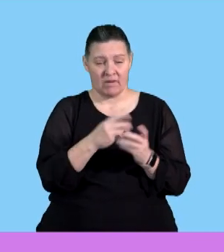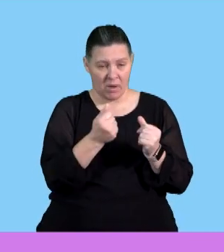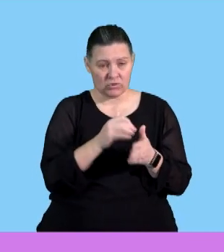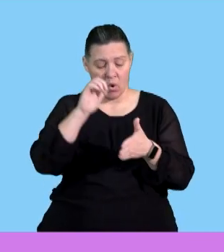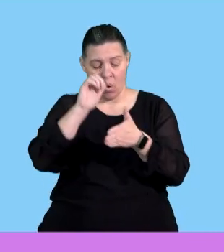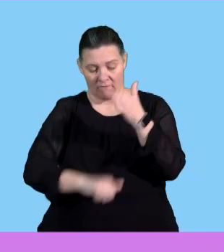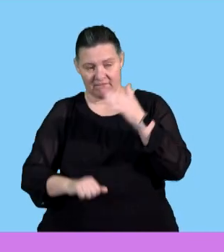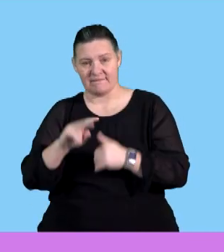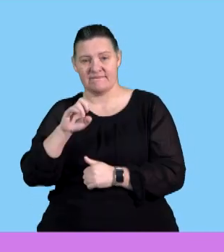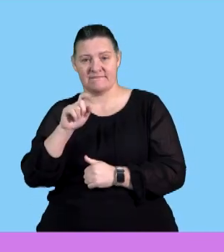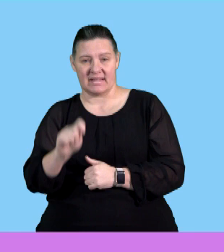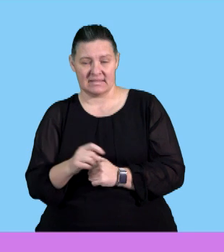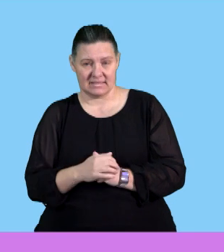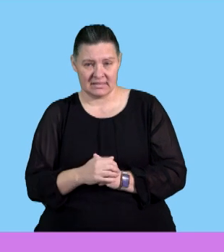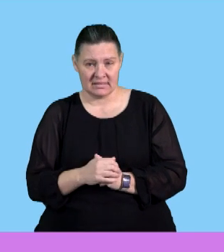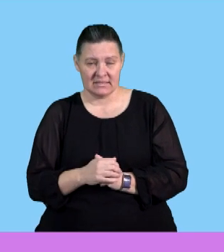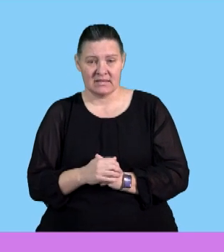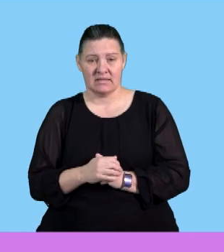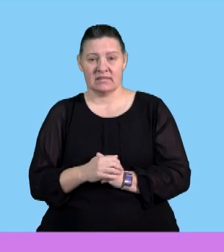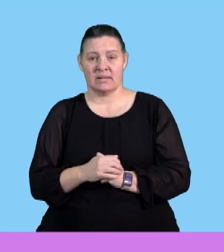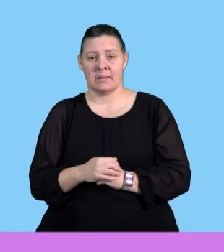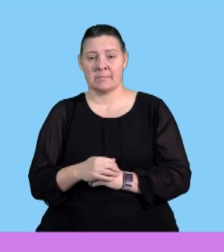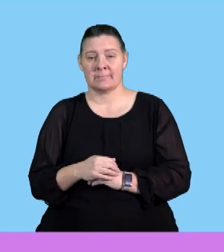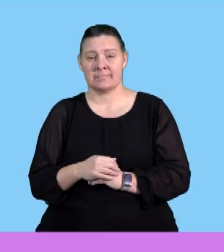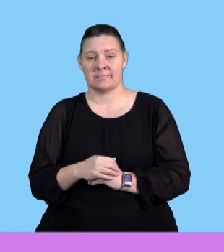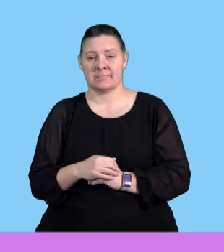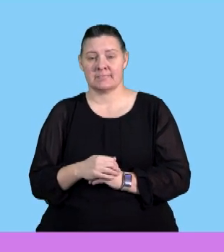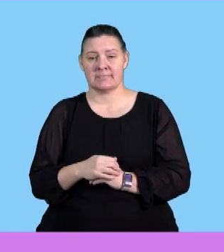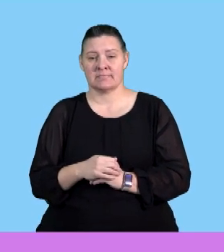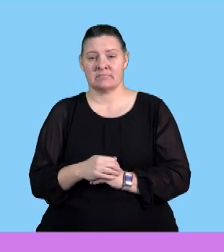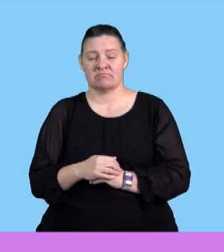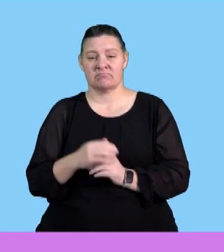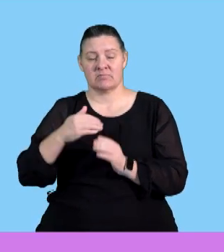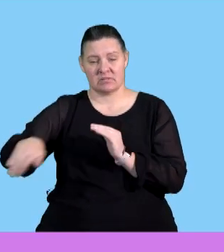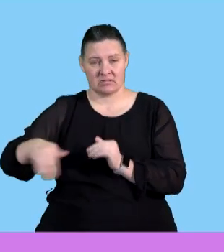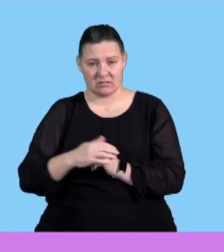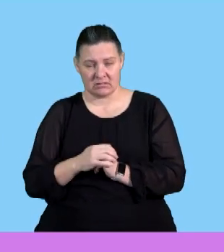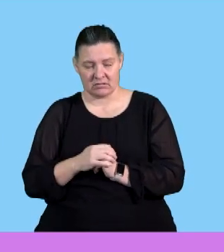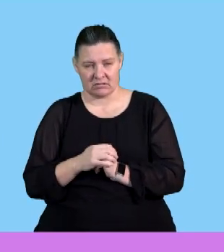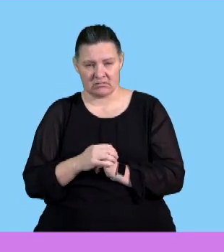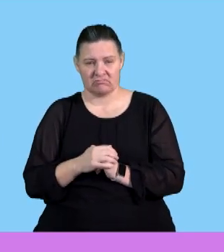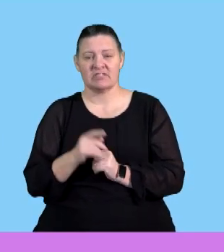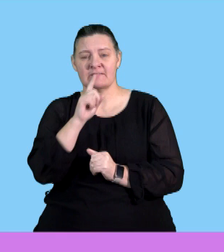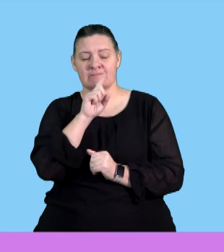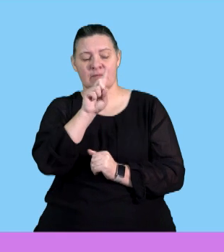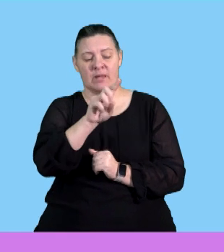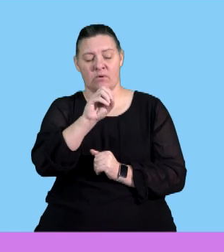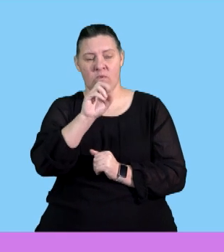our VAT exclusive. So amount charged on this,